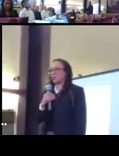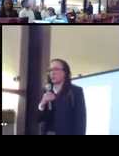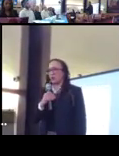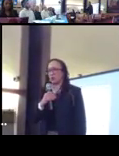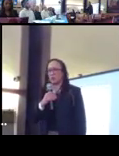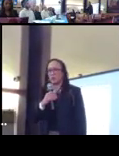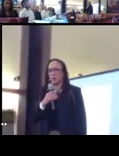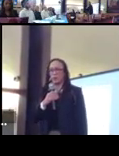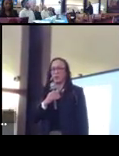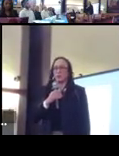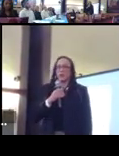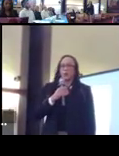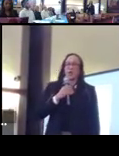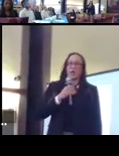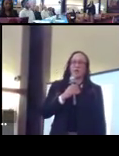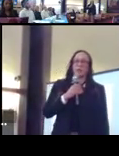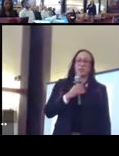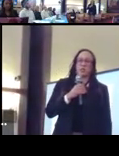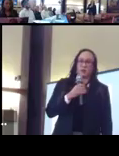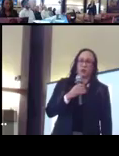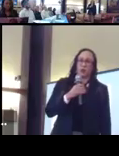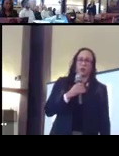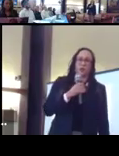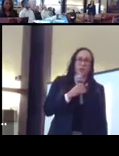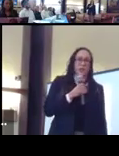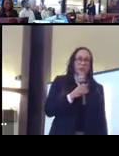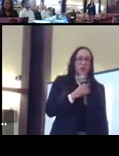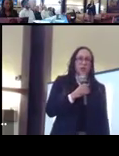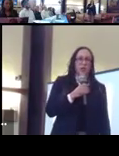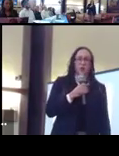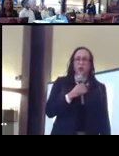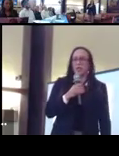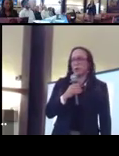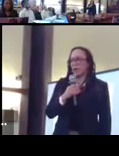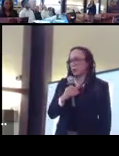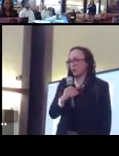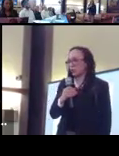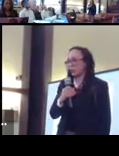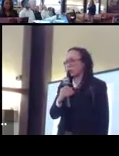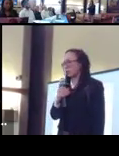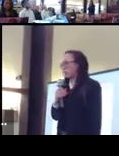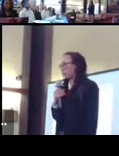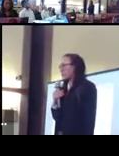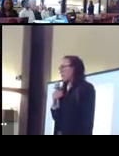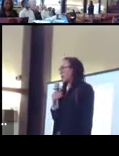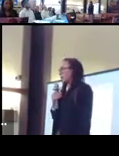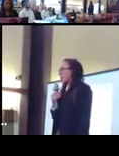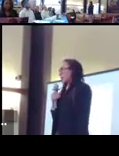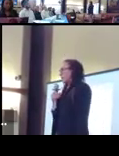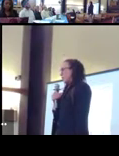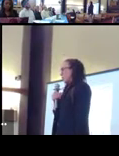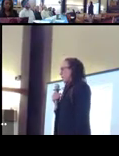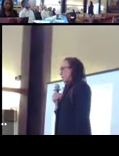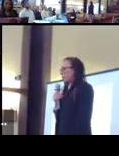over $10,000 in stipends. We had over a dozen community ambassadors who worked alongside